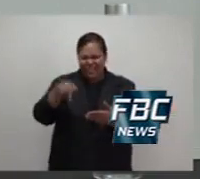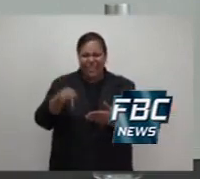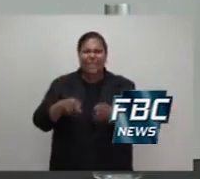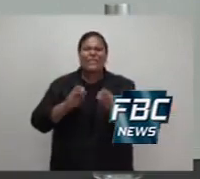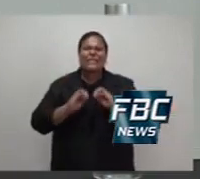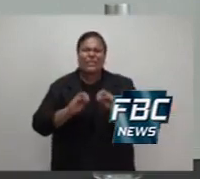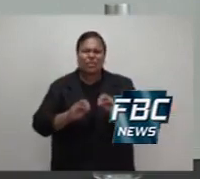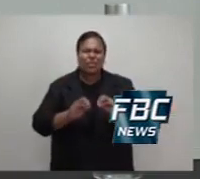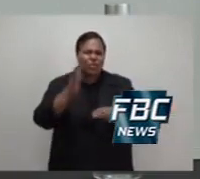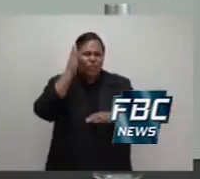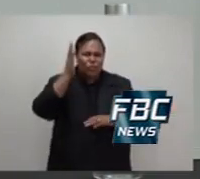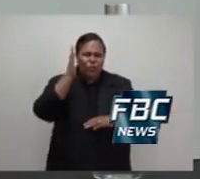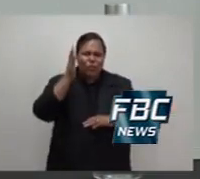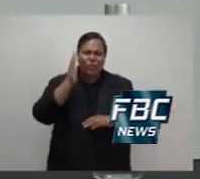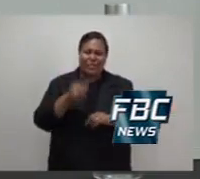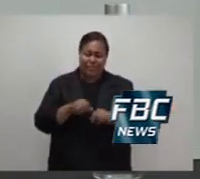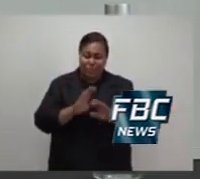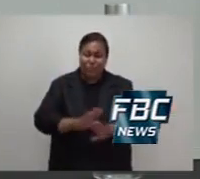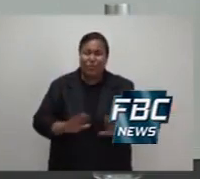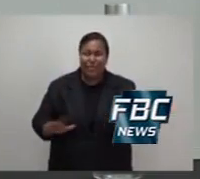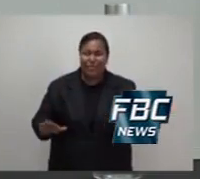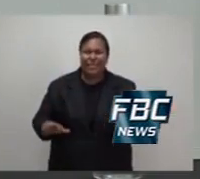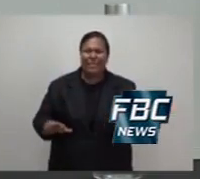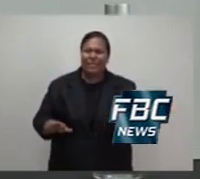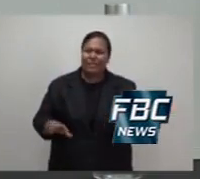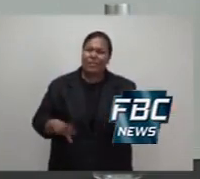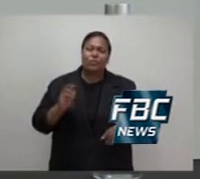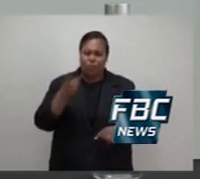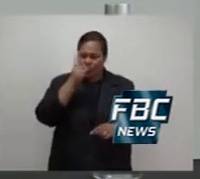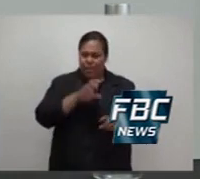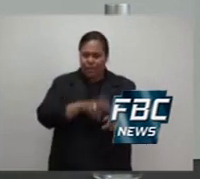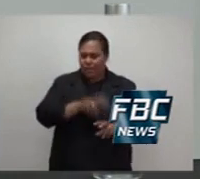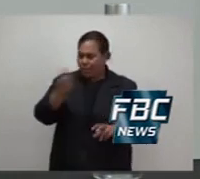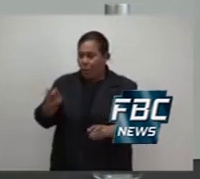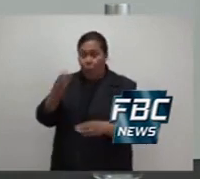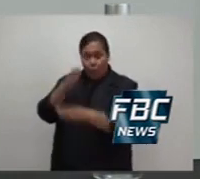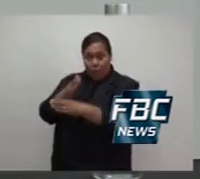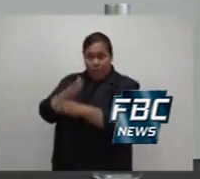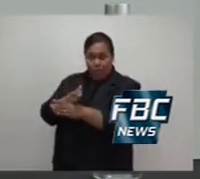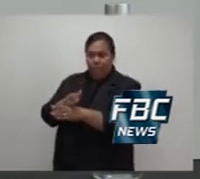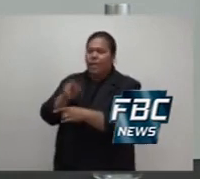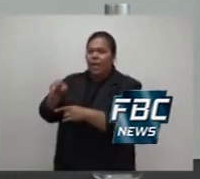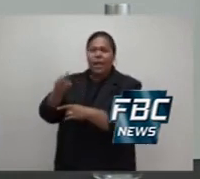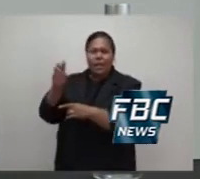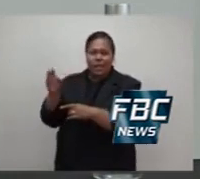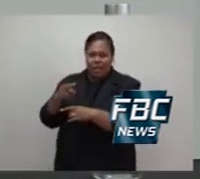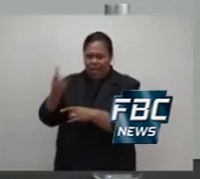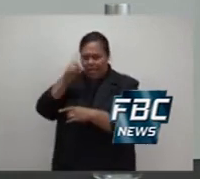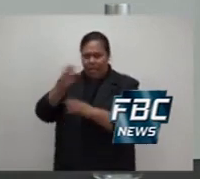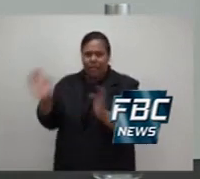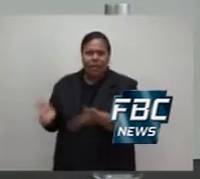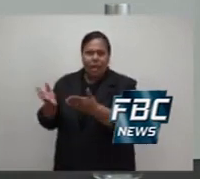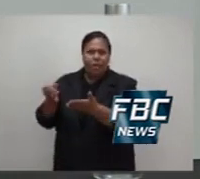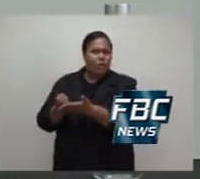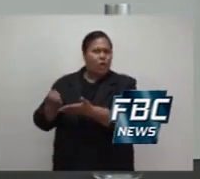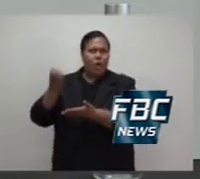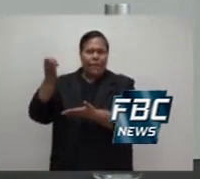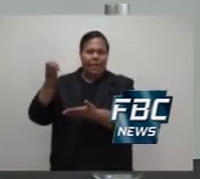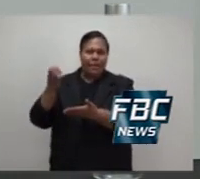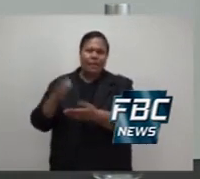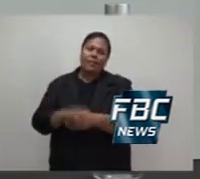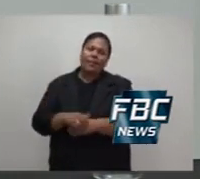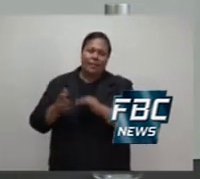out through the workforce to sustain many of the efforts that are required to raise our socioeconomic level and therefore better the health